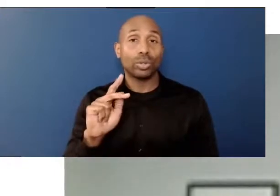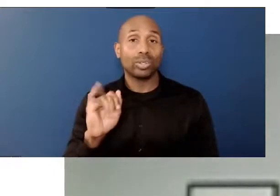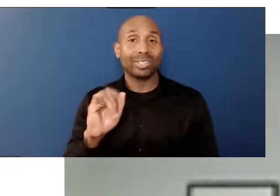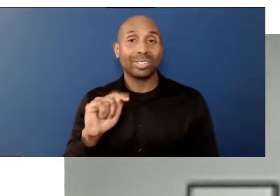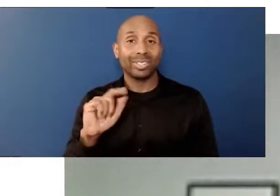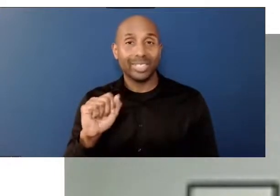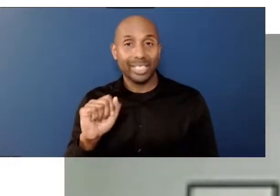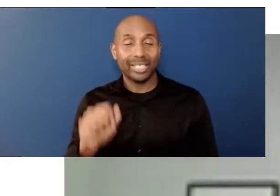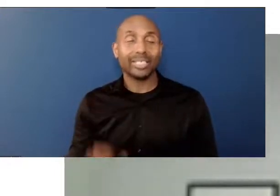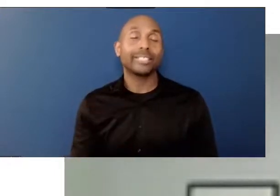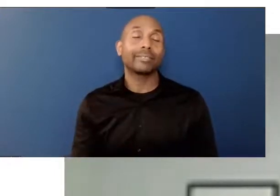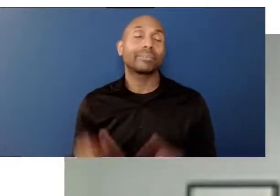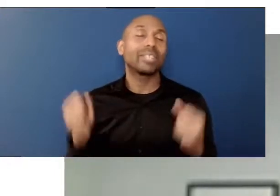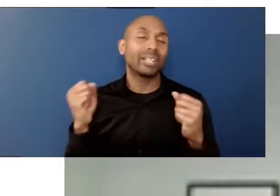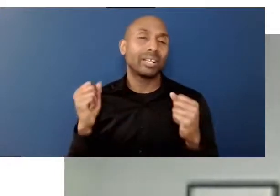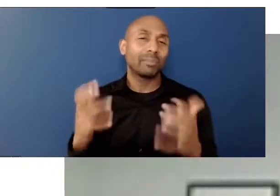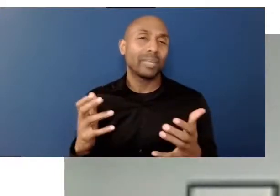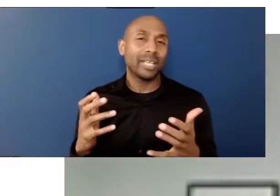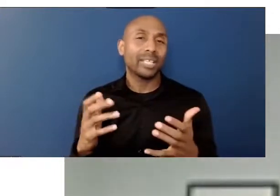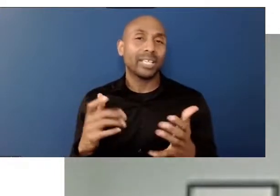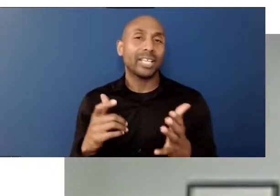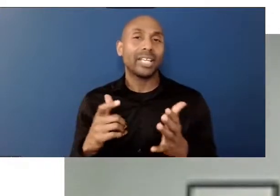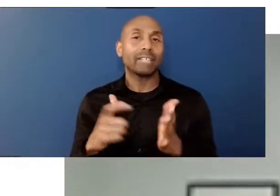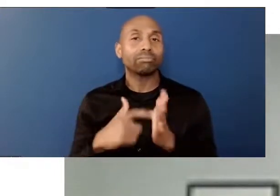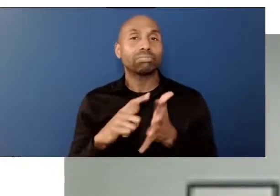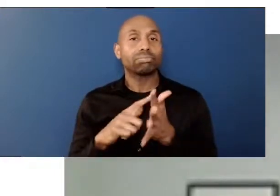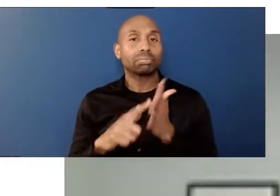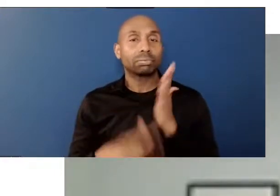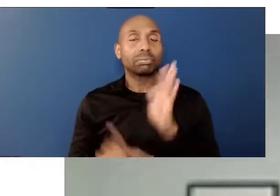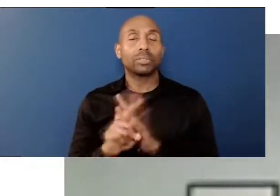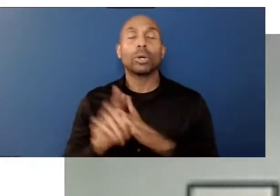was interested in seeing some more information.